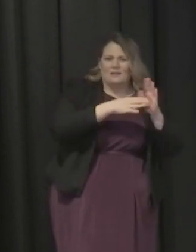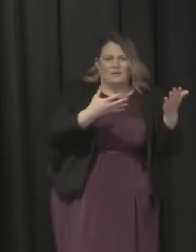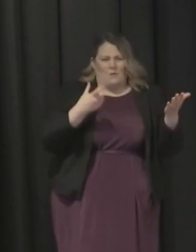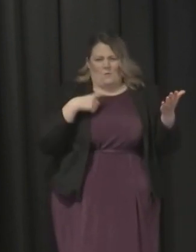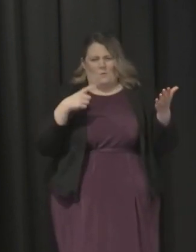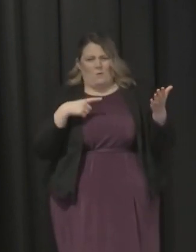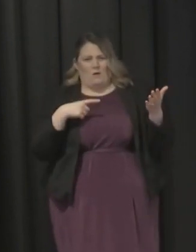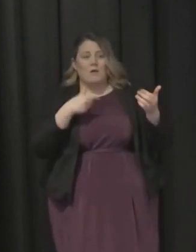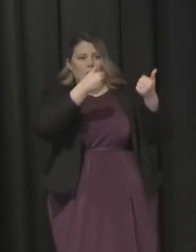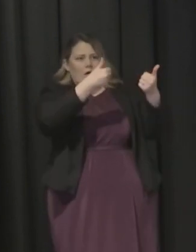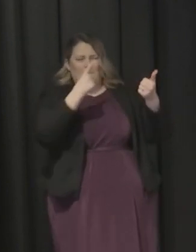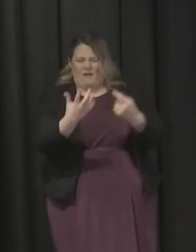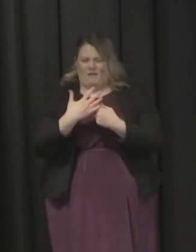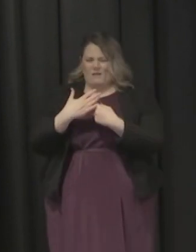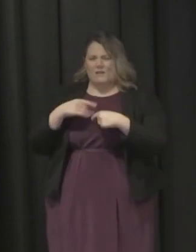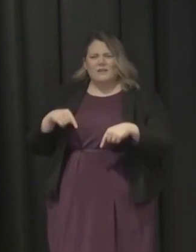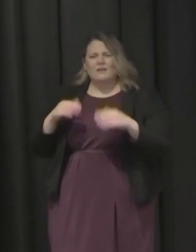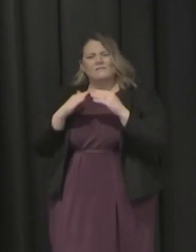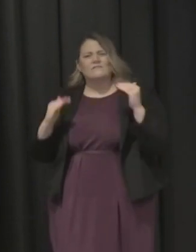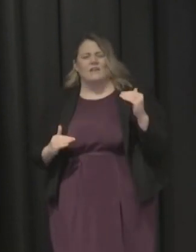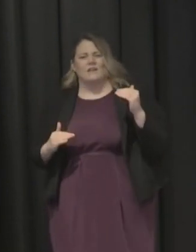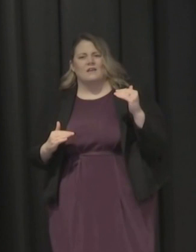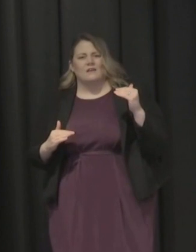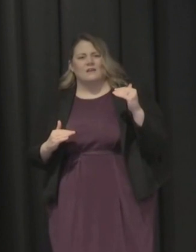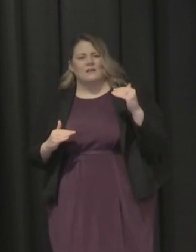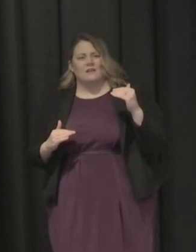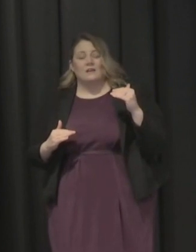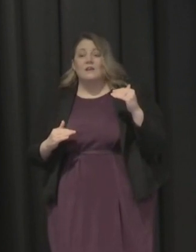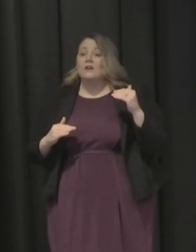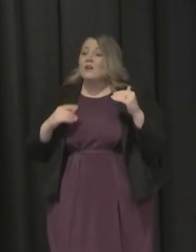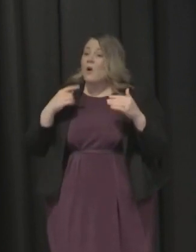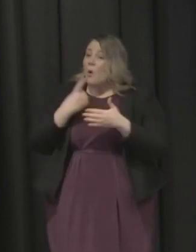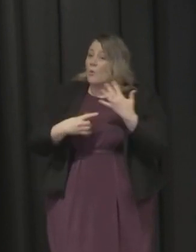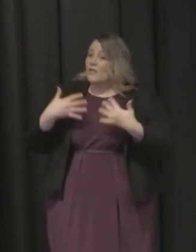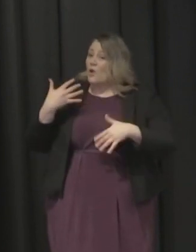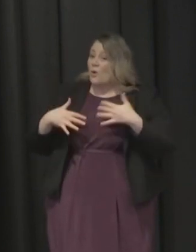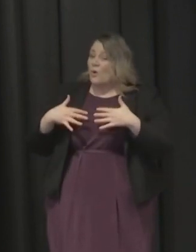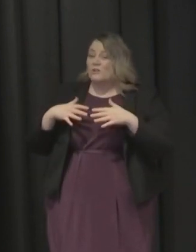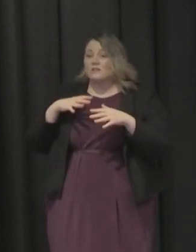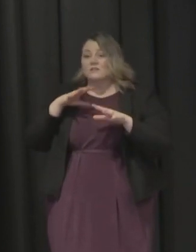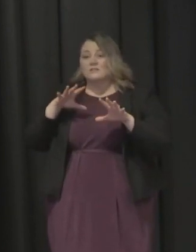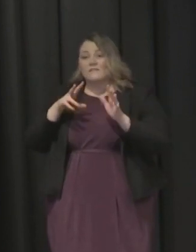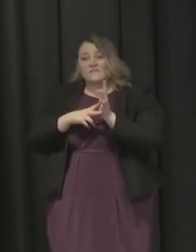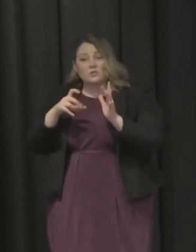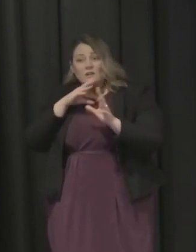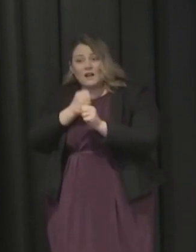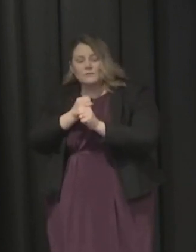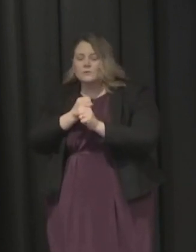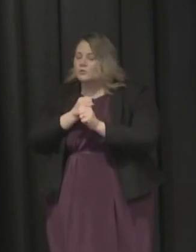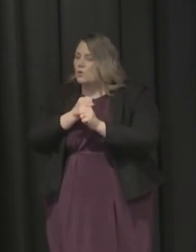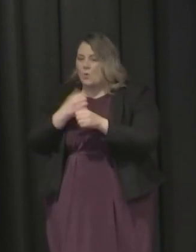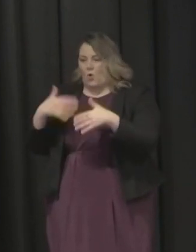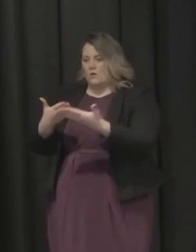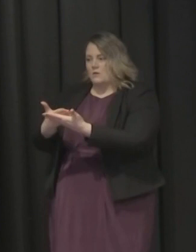enforcement. When the states were left to do the heavy lifting, keeping the people in jobs and industries afloat as we battle the global pandemic, it